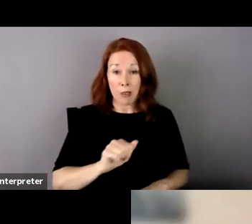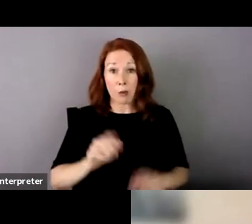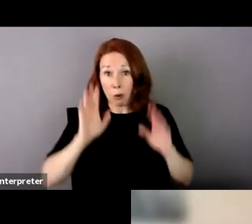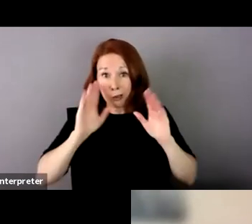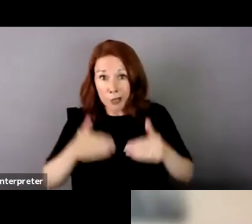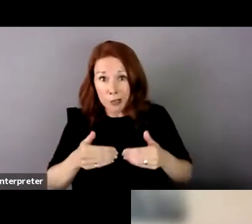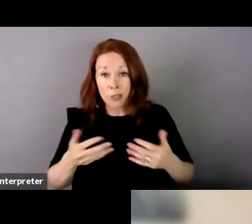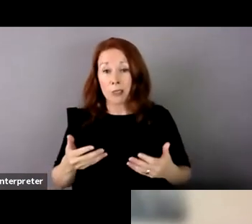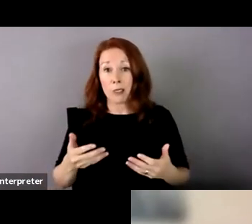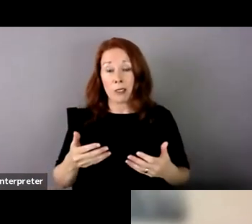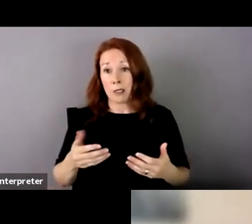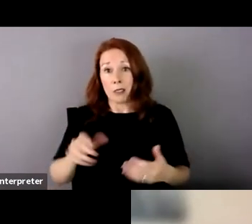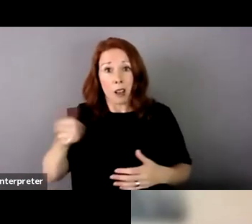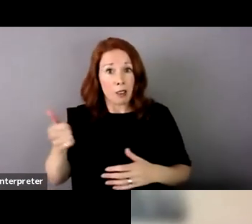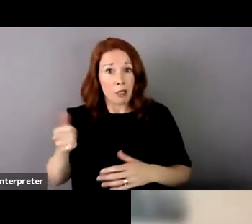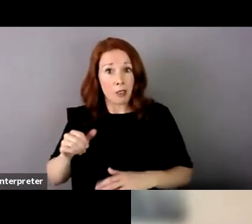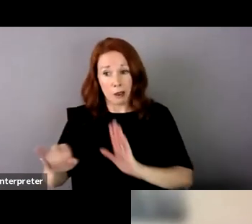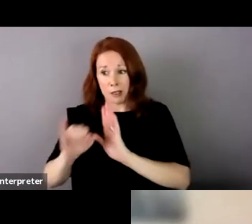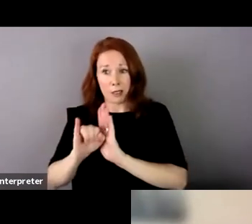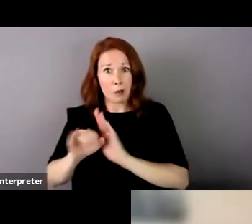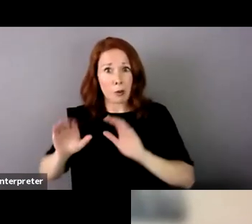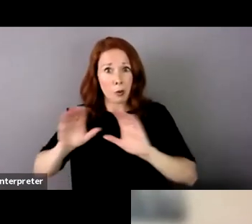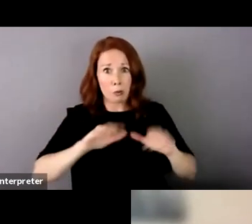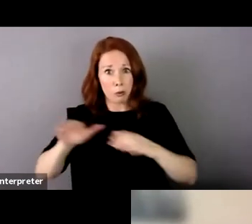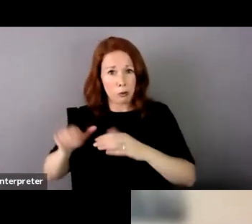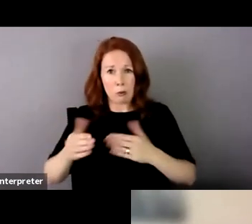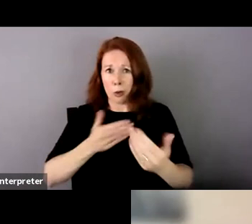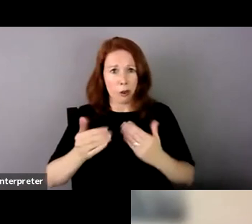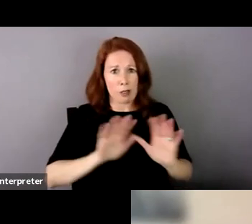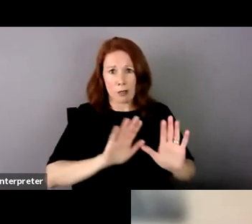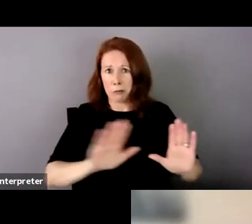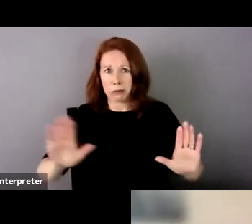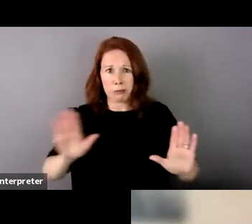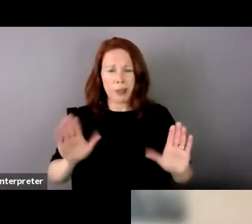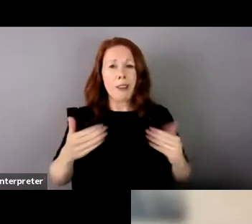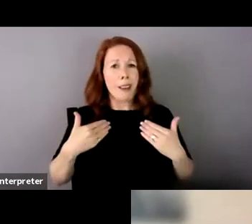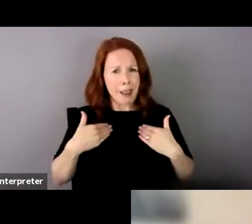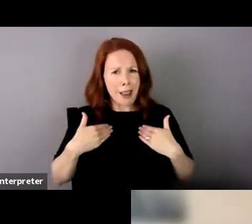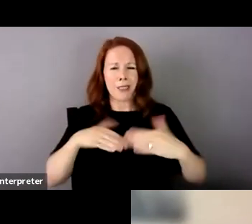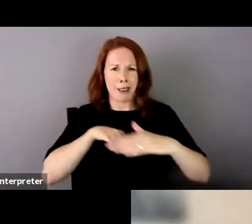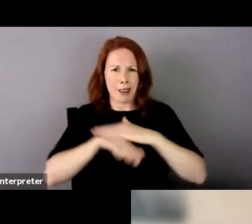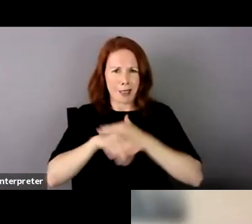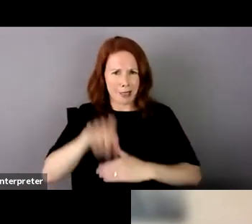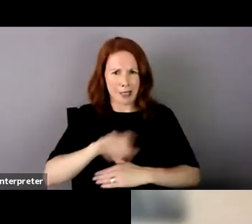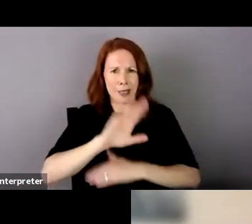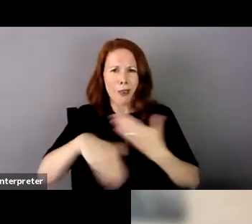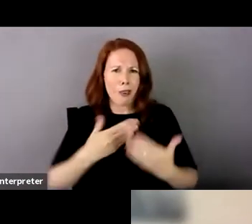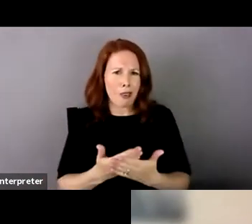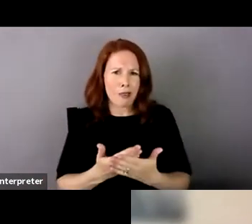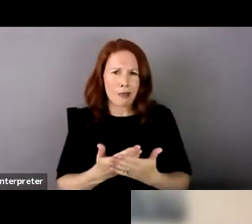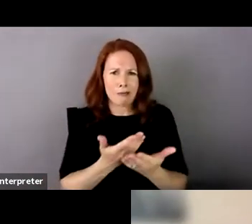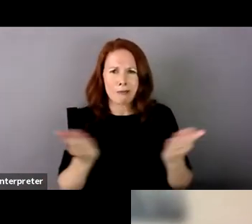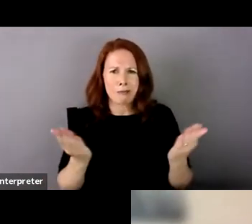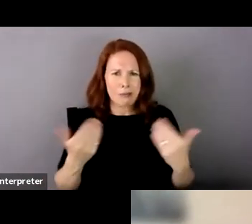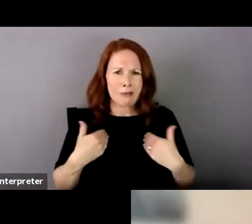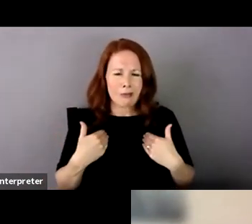autistic or in another identifiable group. Everyone has access needs. So that's one of the reasons I